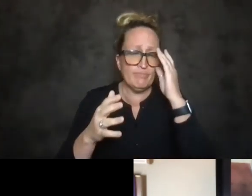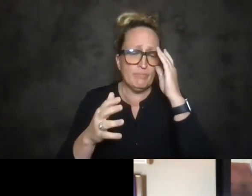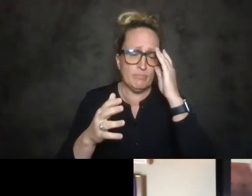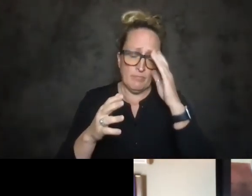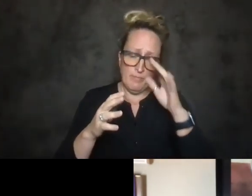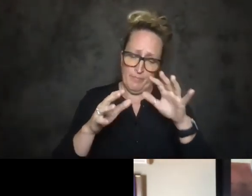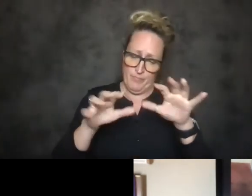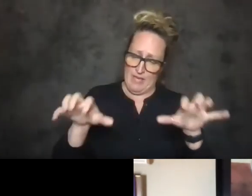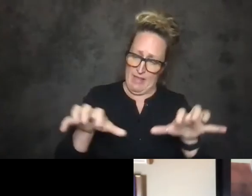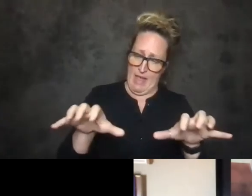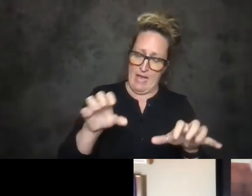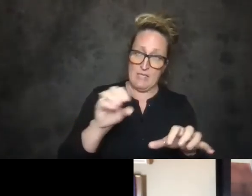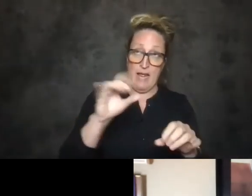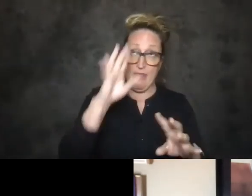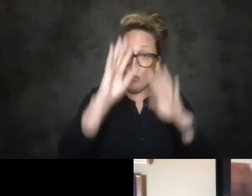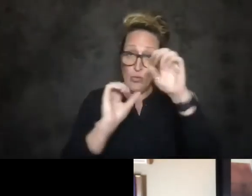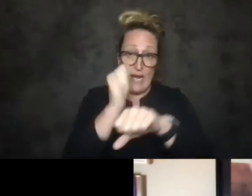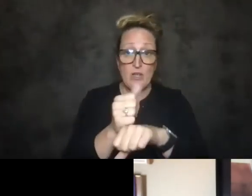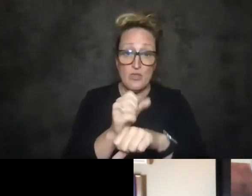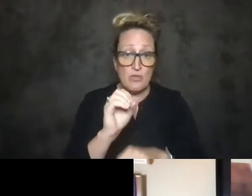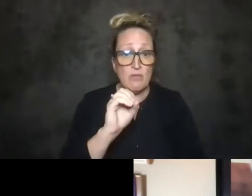the act of and the creations